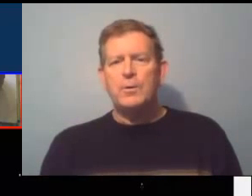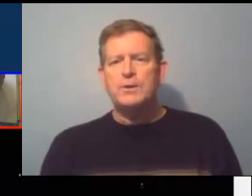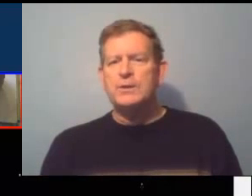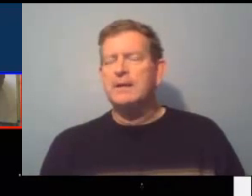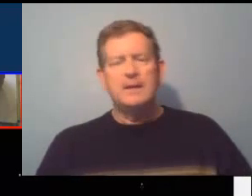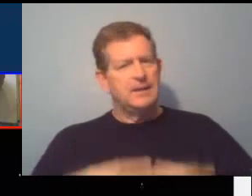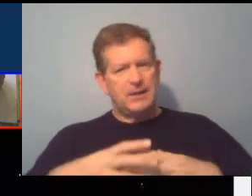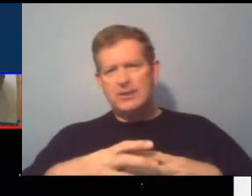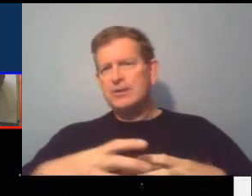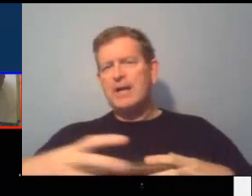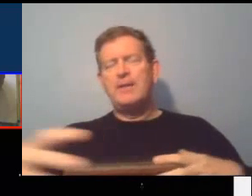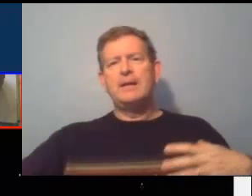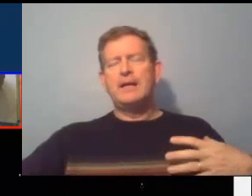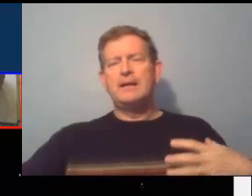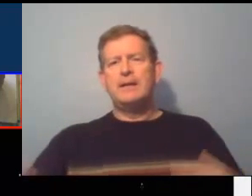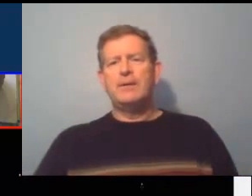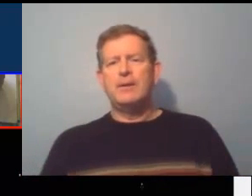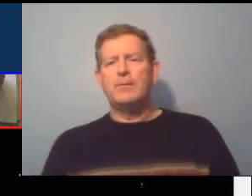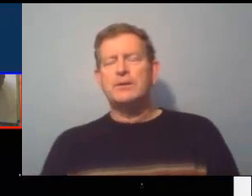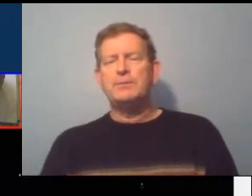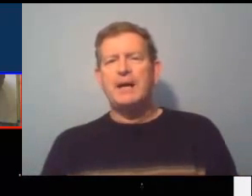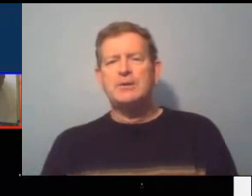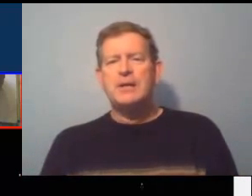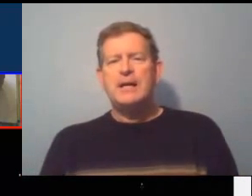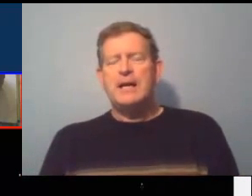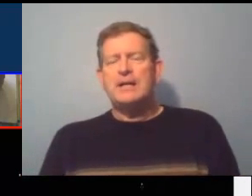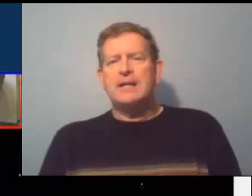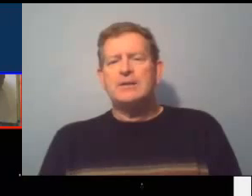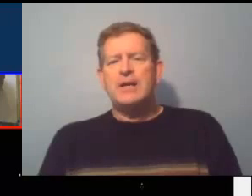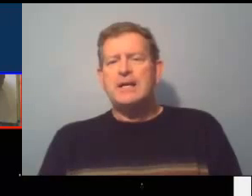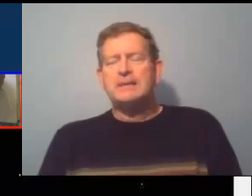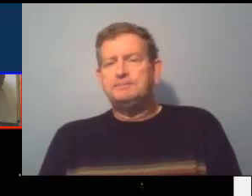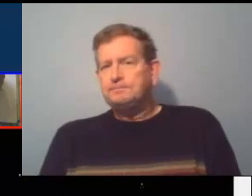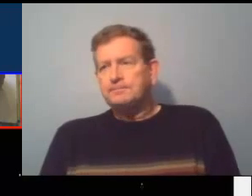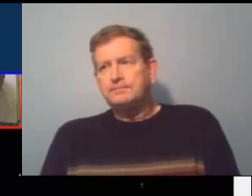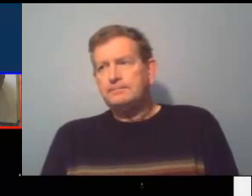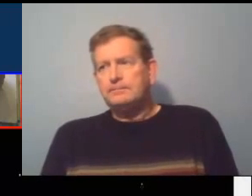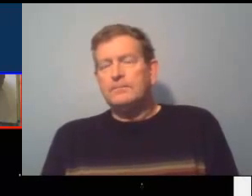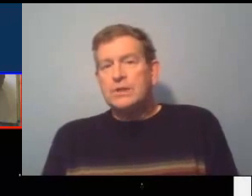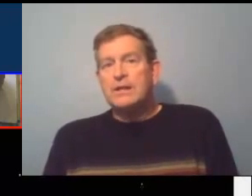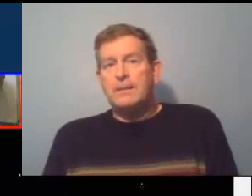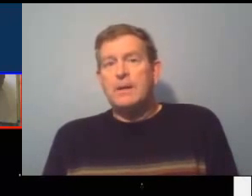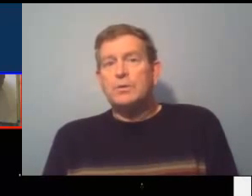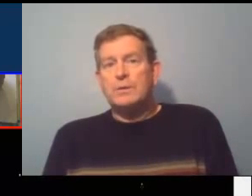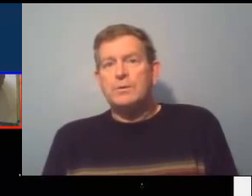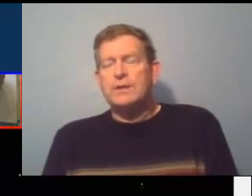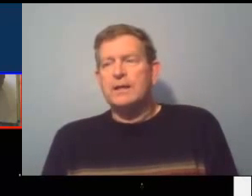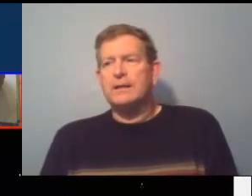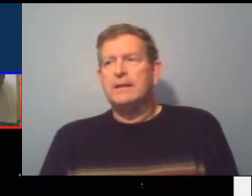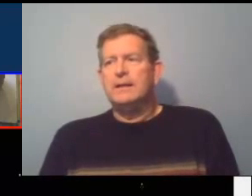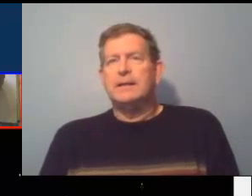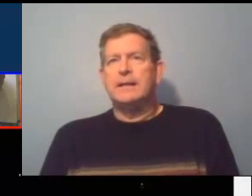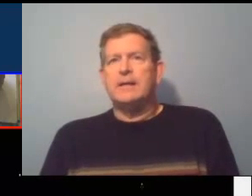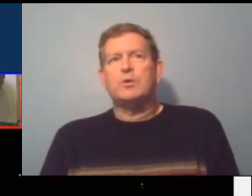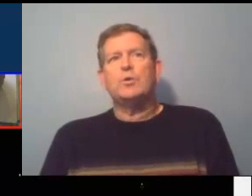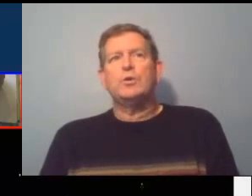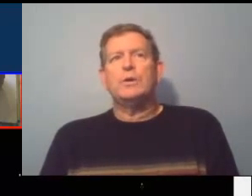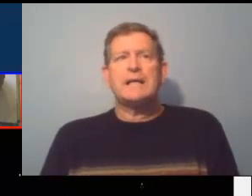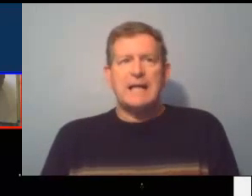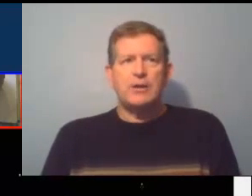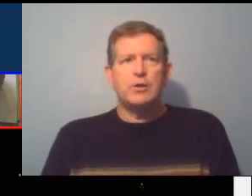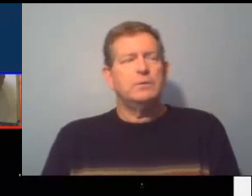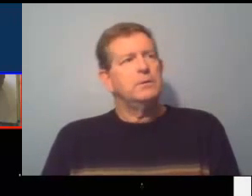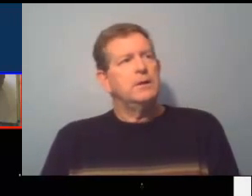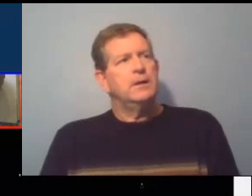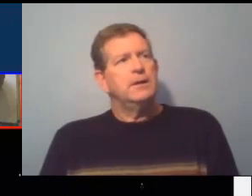develop fluency, extend that response and say, sí, me gusta música. Escucho